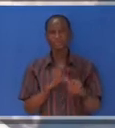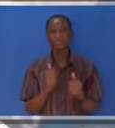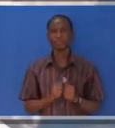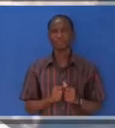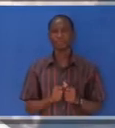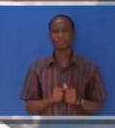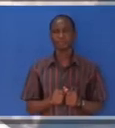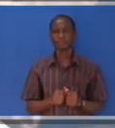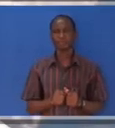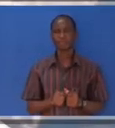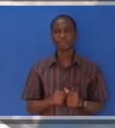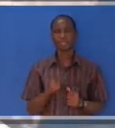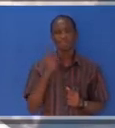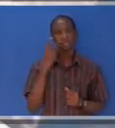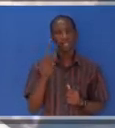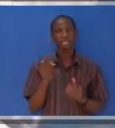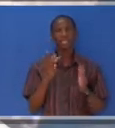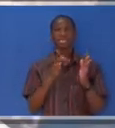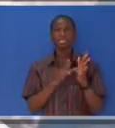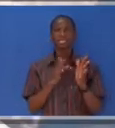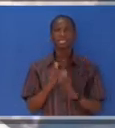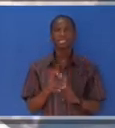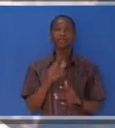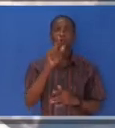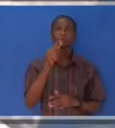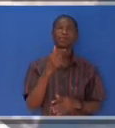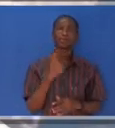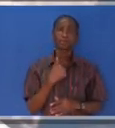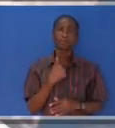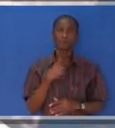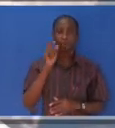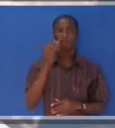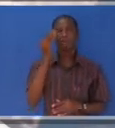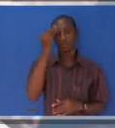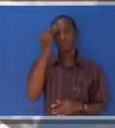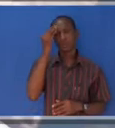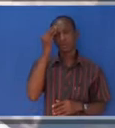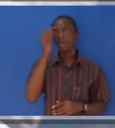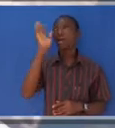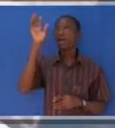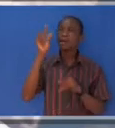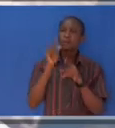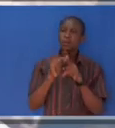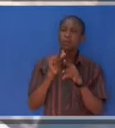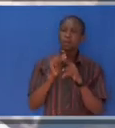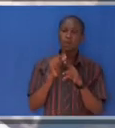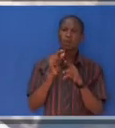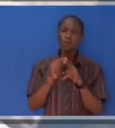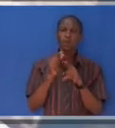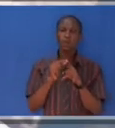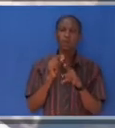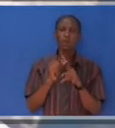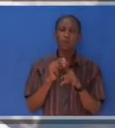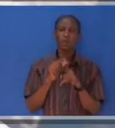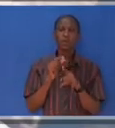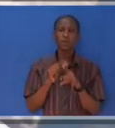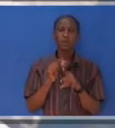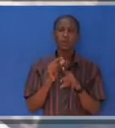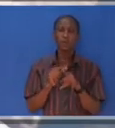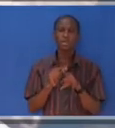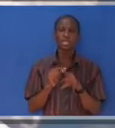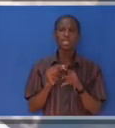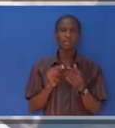Christ, ewasa menu umi edu yehunu se, nensem biara okaye no okasa se